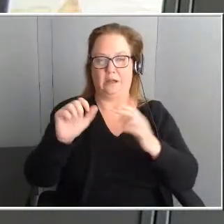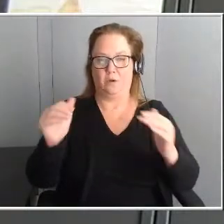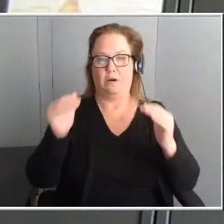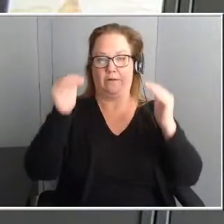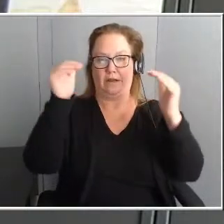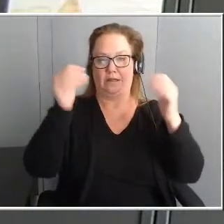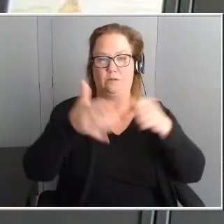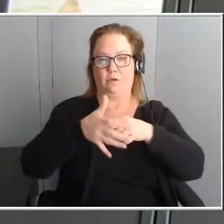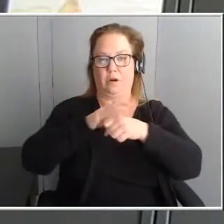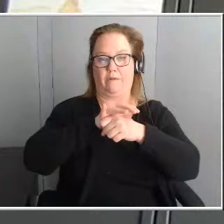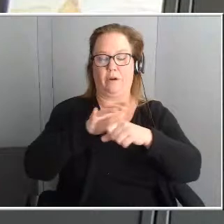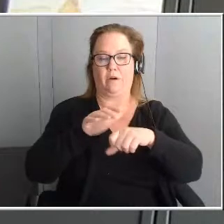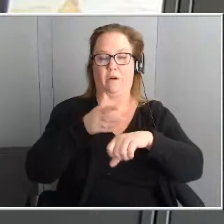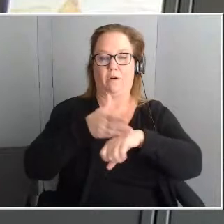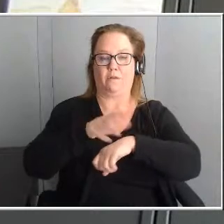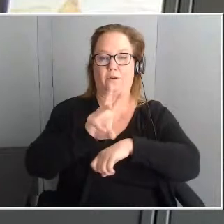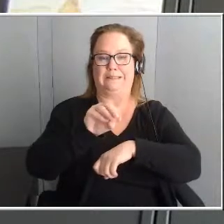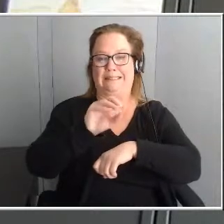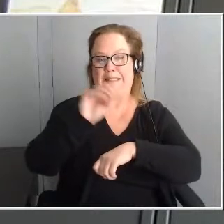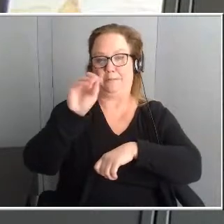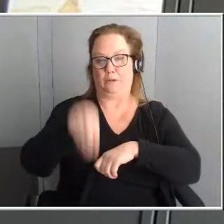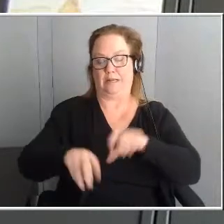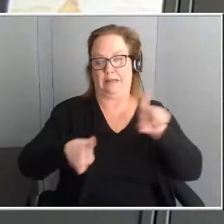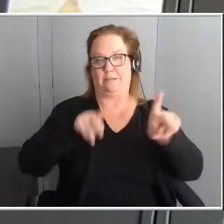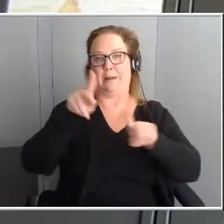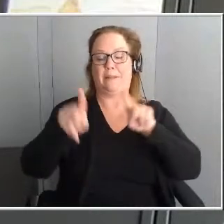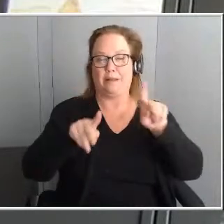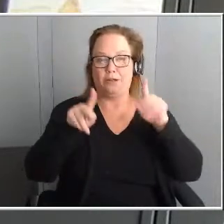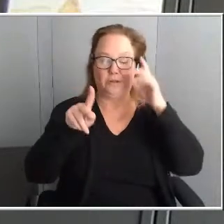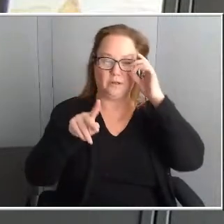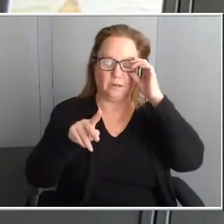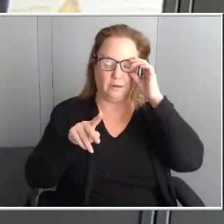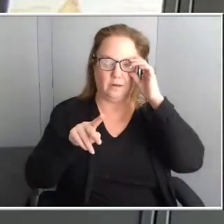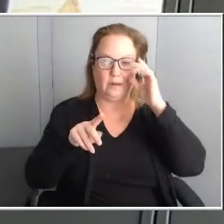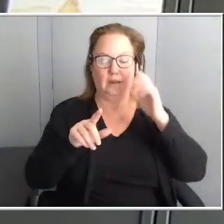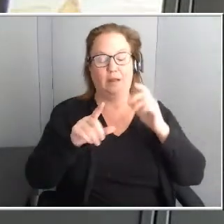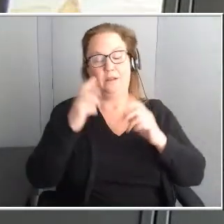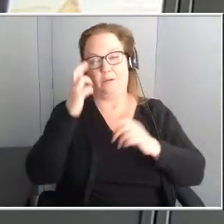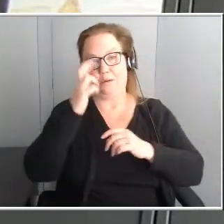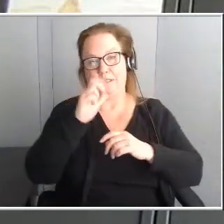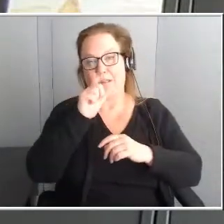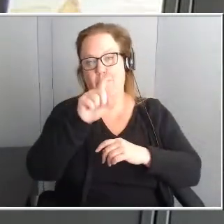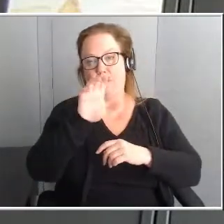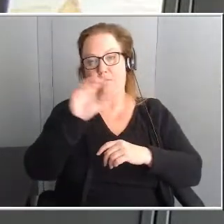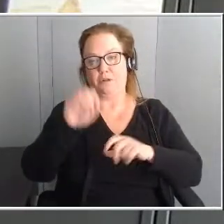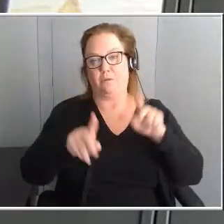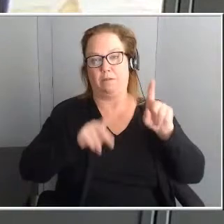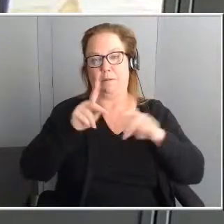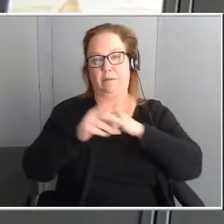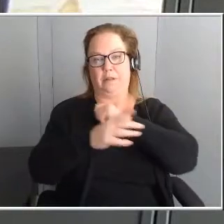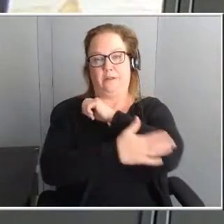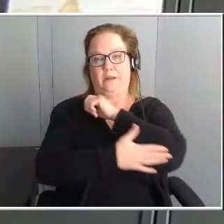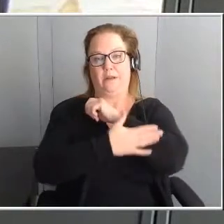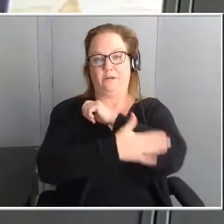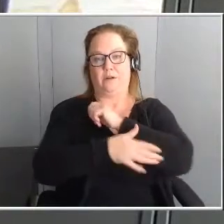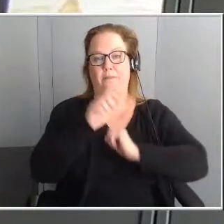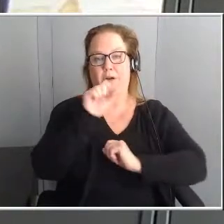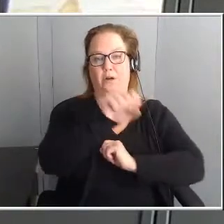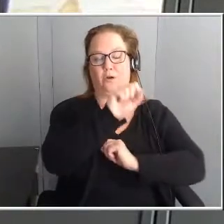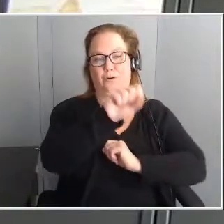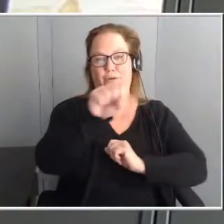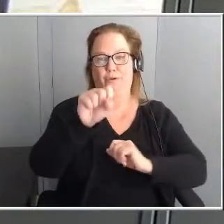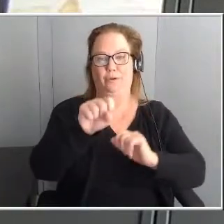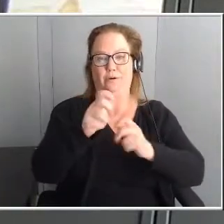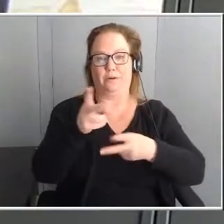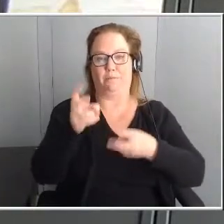We're covering over 60% of the population. And the only reason it's not 100% is because we have a lot of people who live in the country, and I'm not going door to door to collect from their